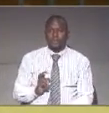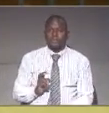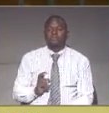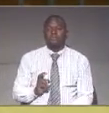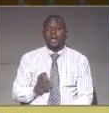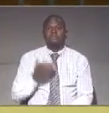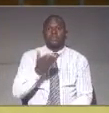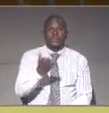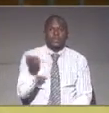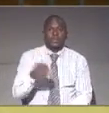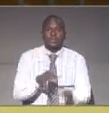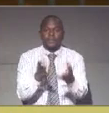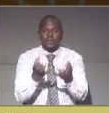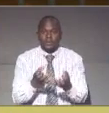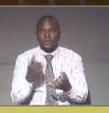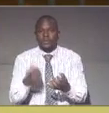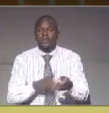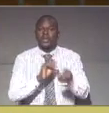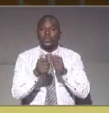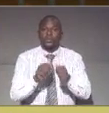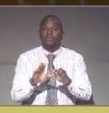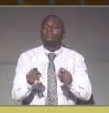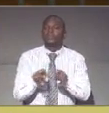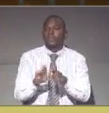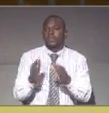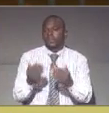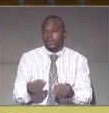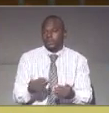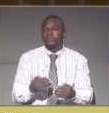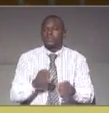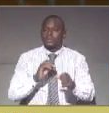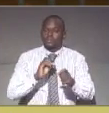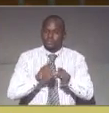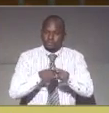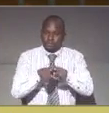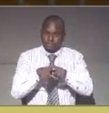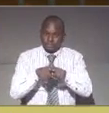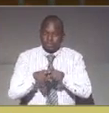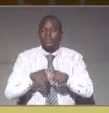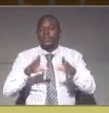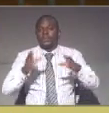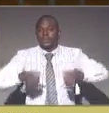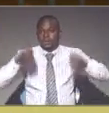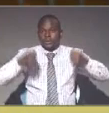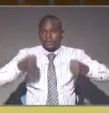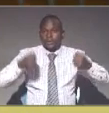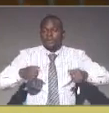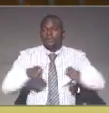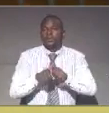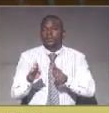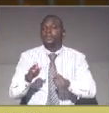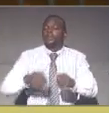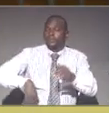are out there should expect us to compete and to fight for trophies and win more, and to play